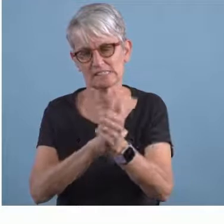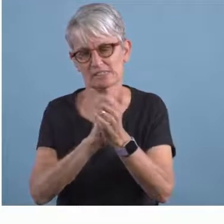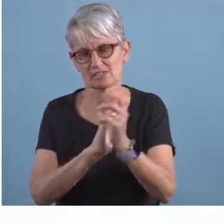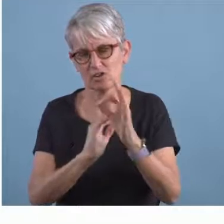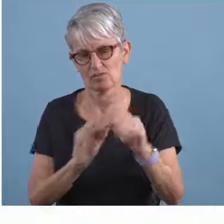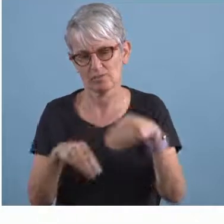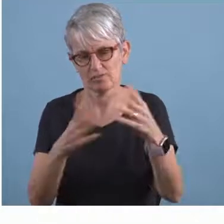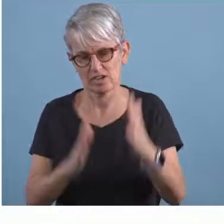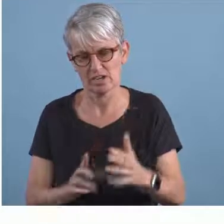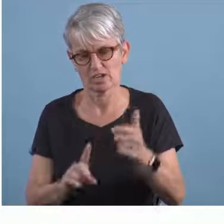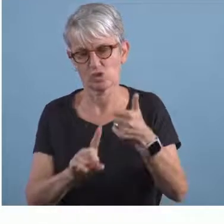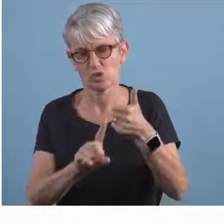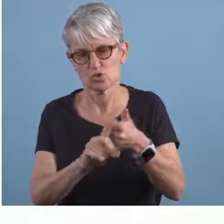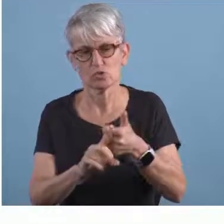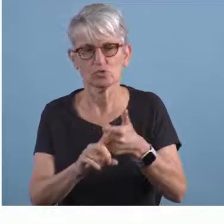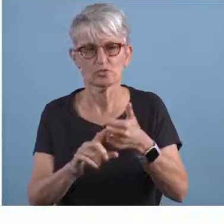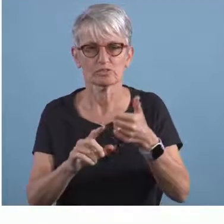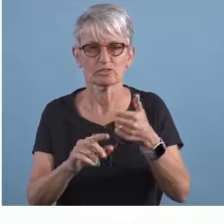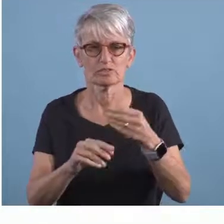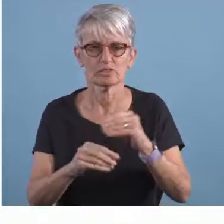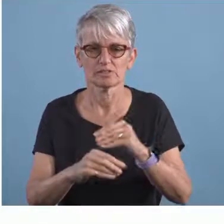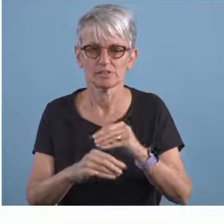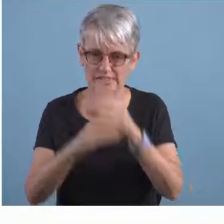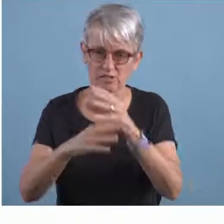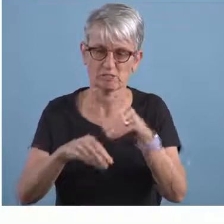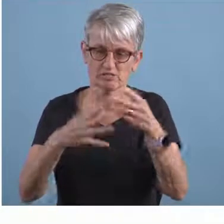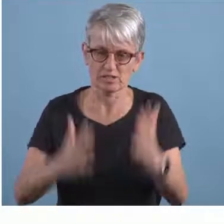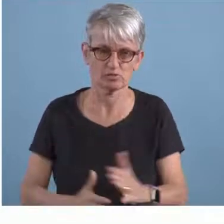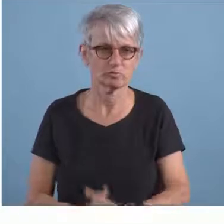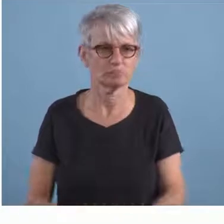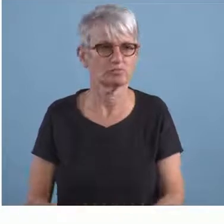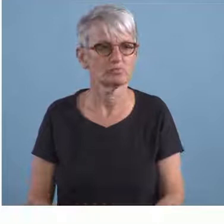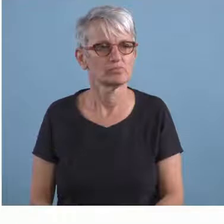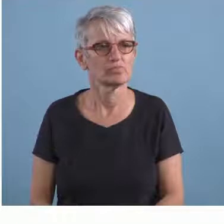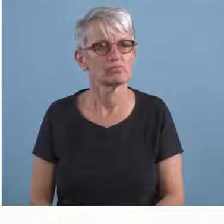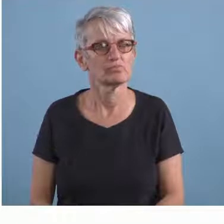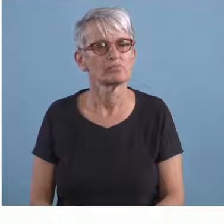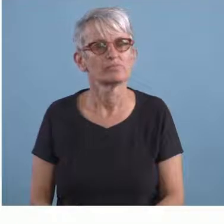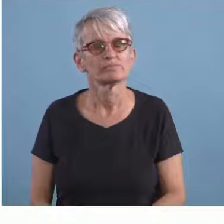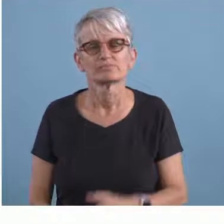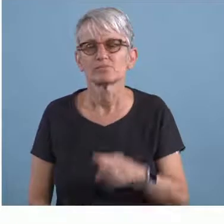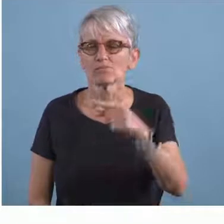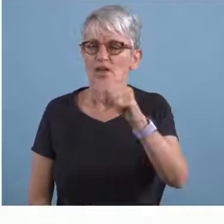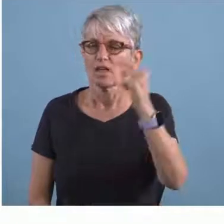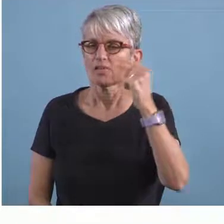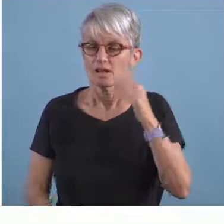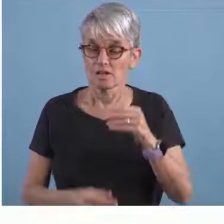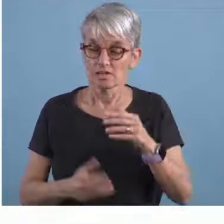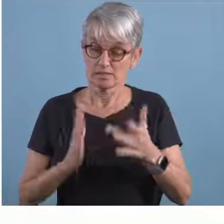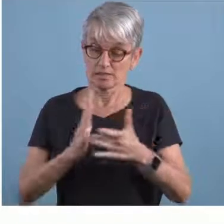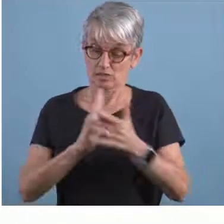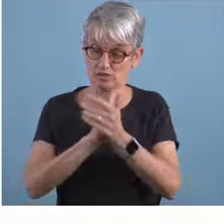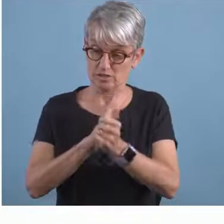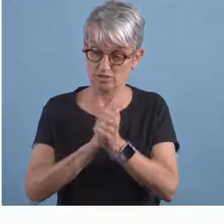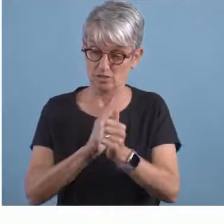the telepractice provider. They think that the technology skills of the provider only